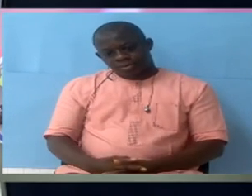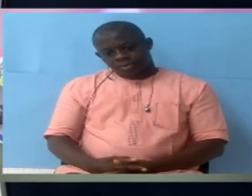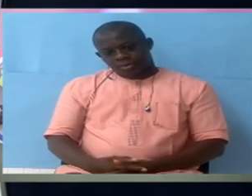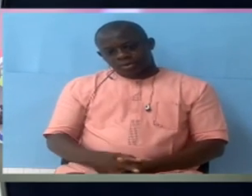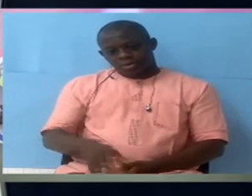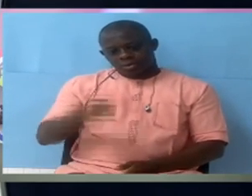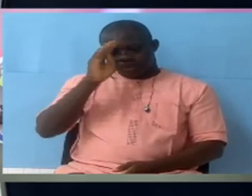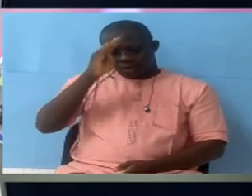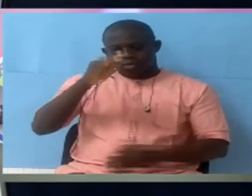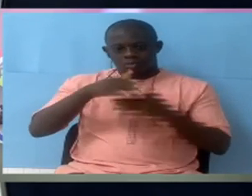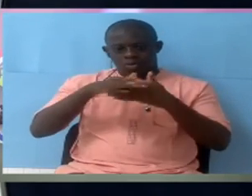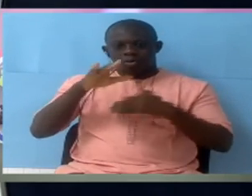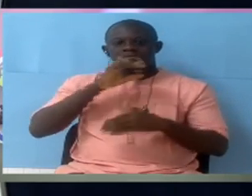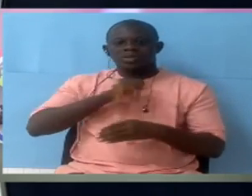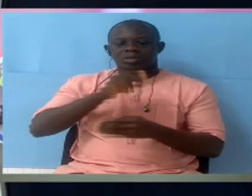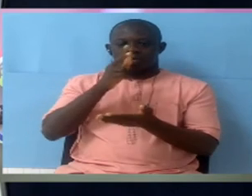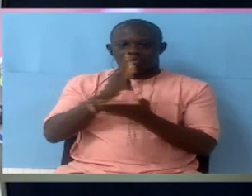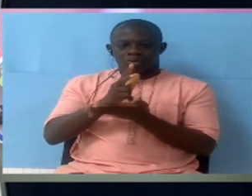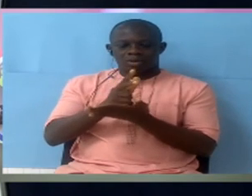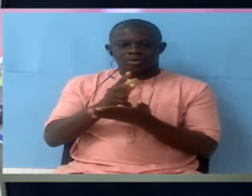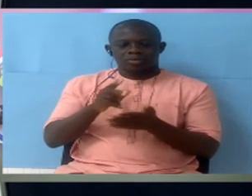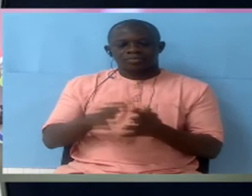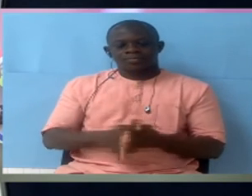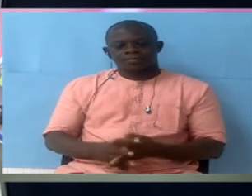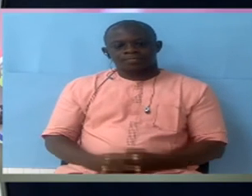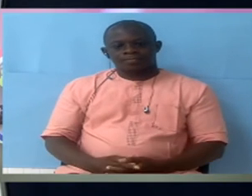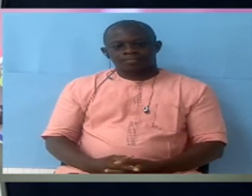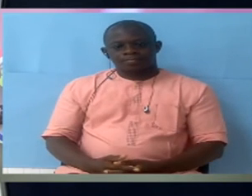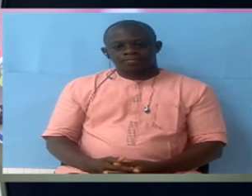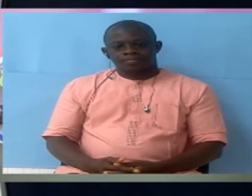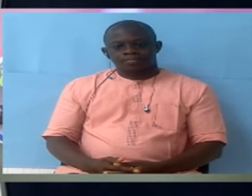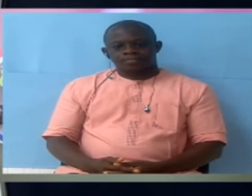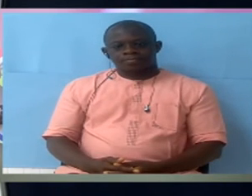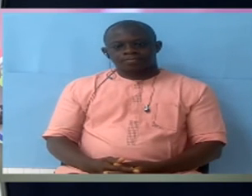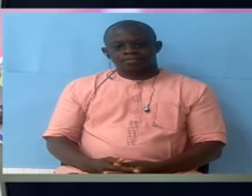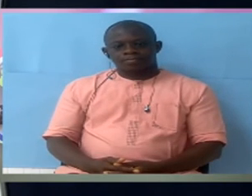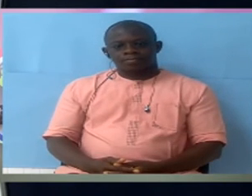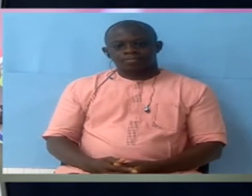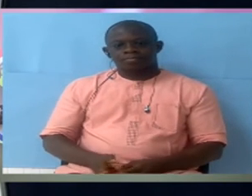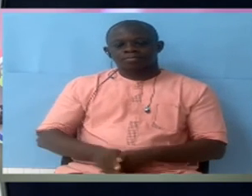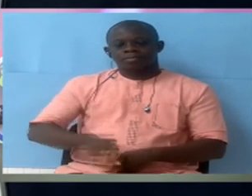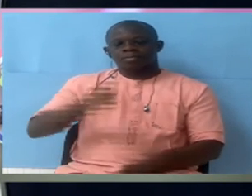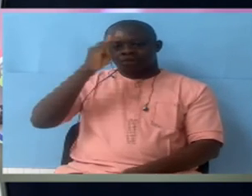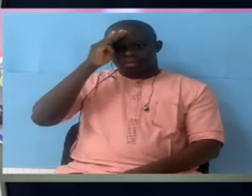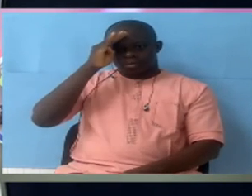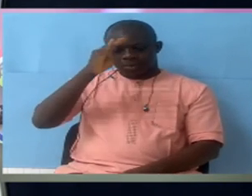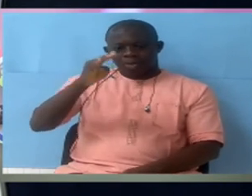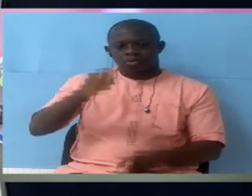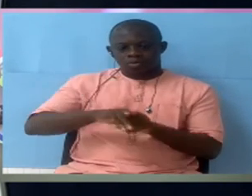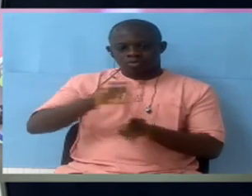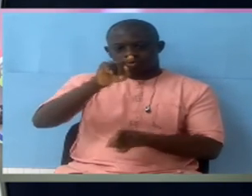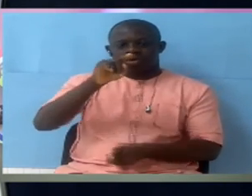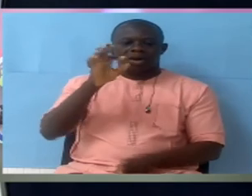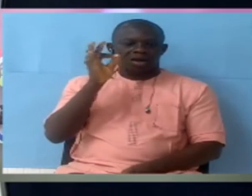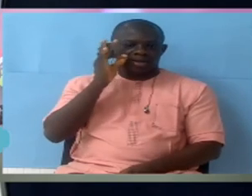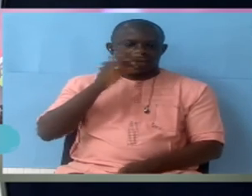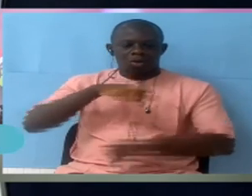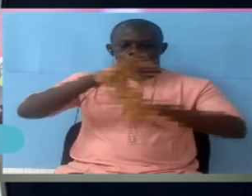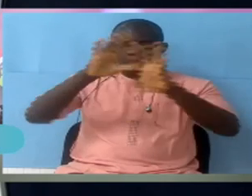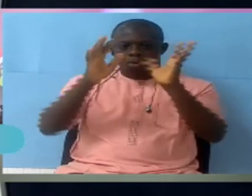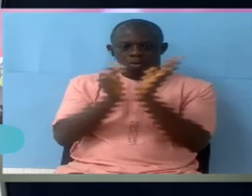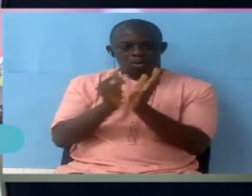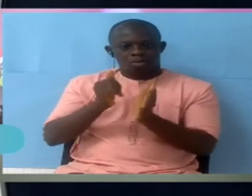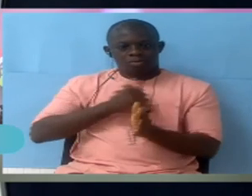Thank you very much Mr. Witness. Jerejef sey. Jerejef sey bi. Thank you for answering all of my